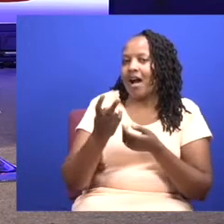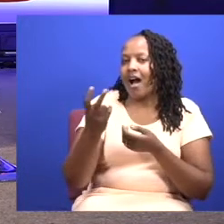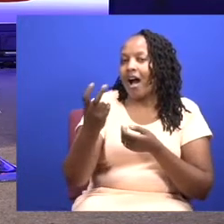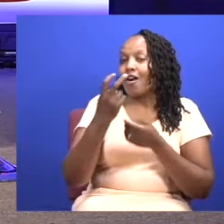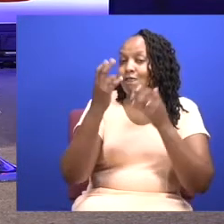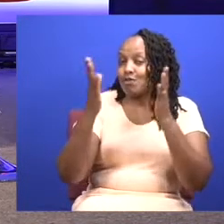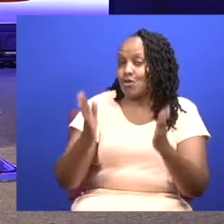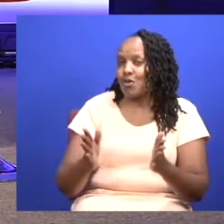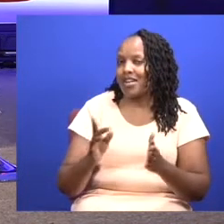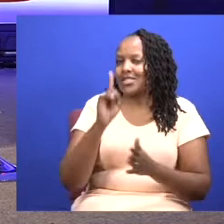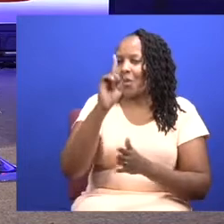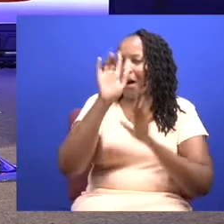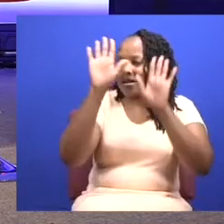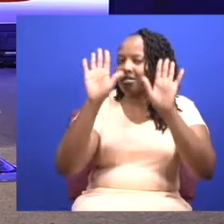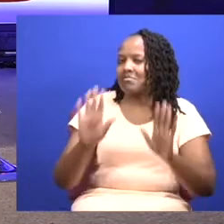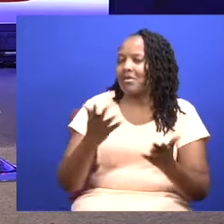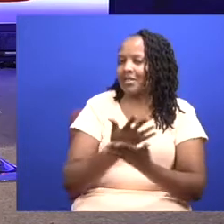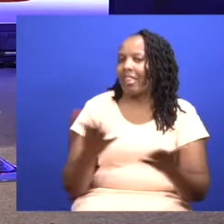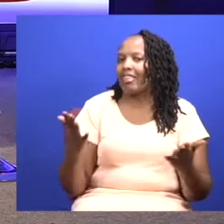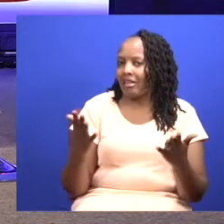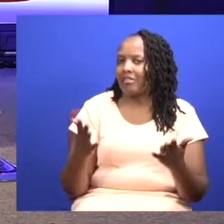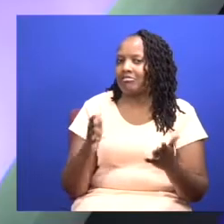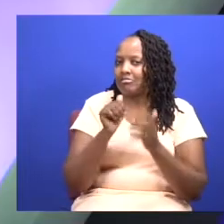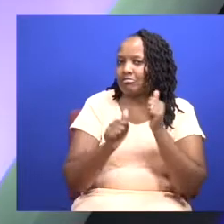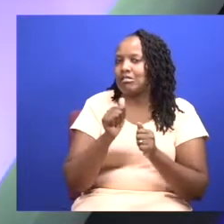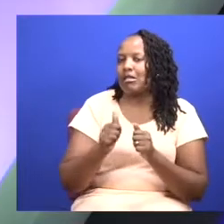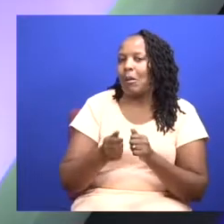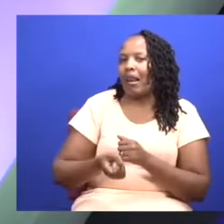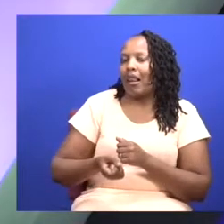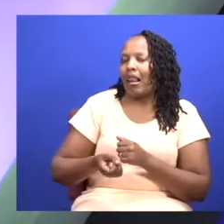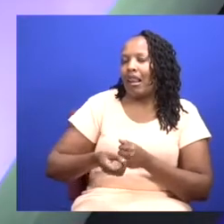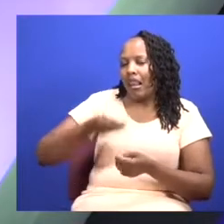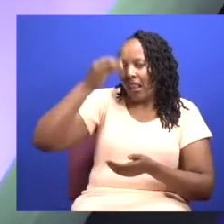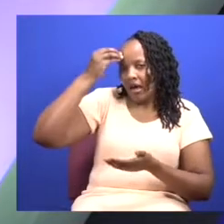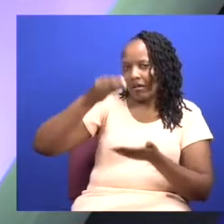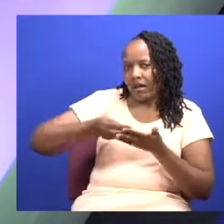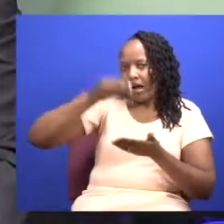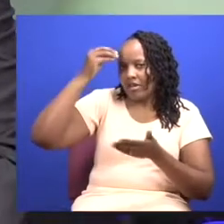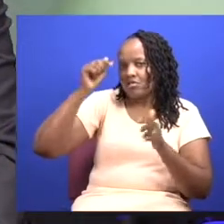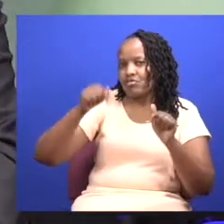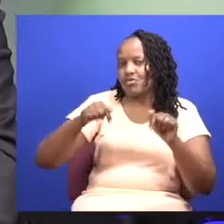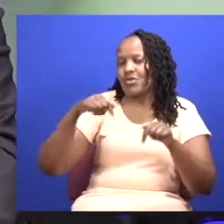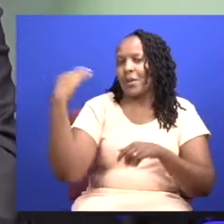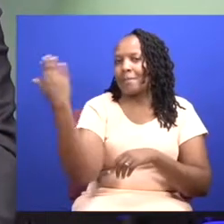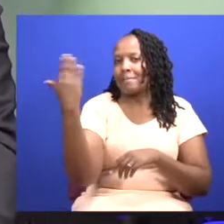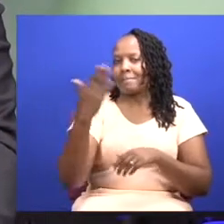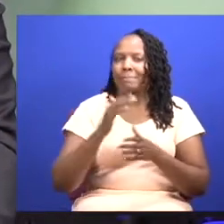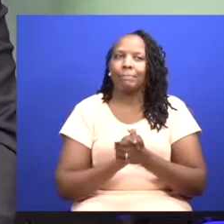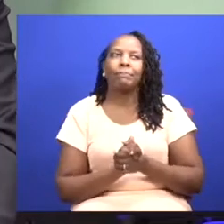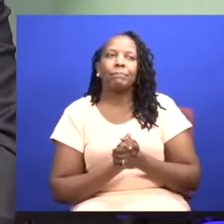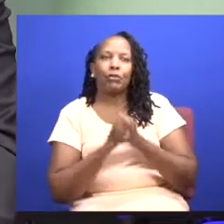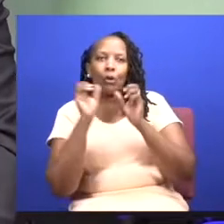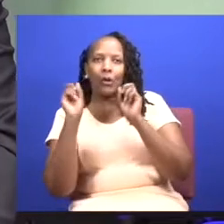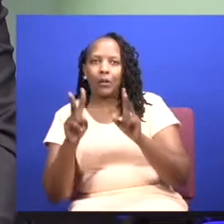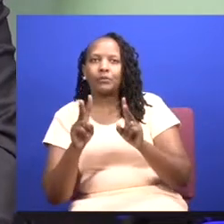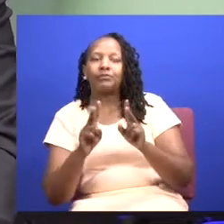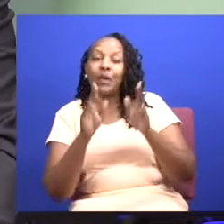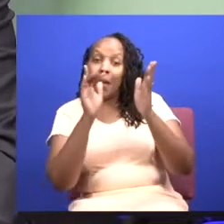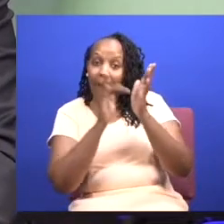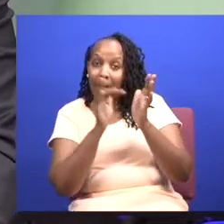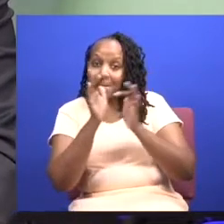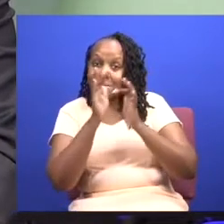give our viewers one important thing that you'd like them to take away from today's message. Great. Well, the